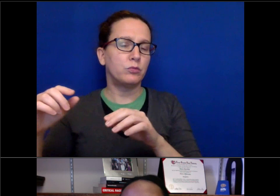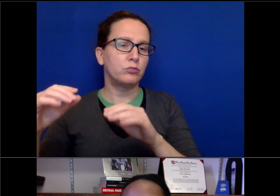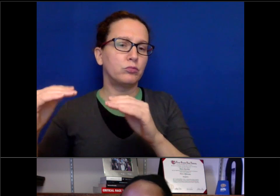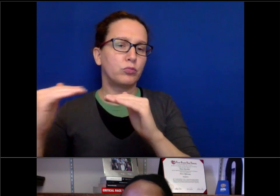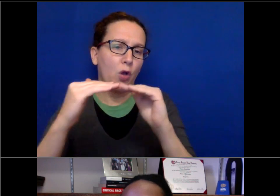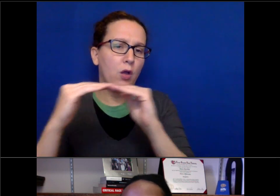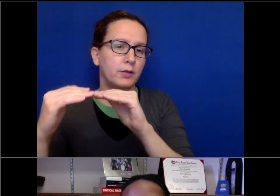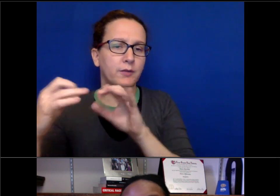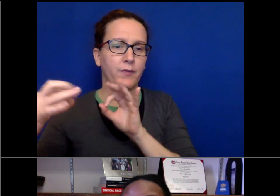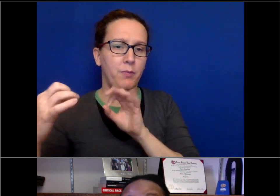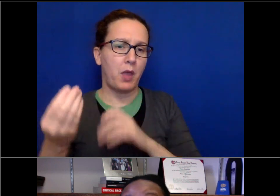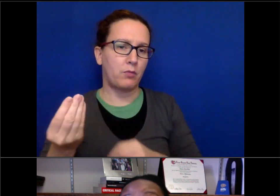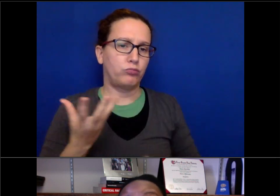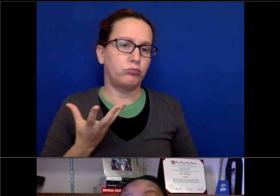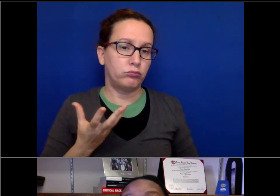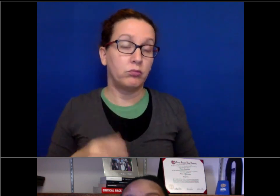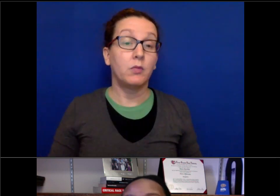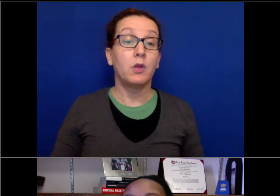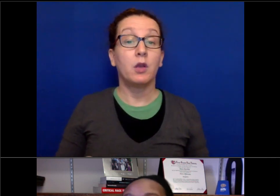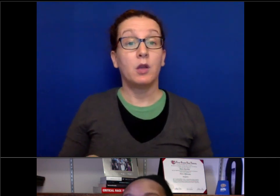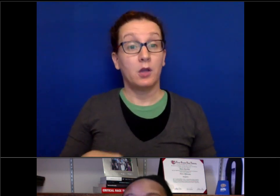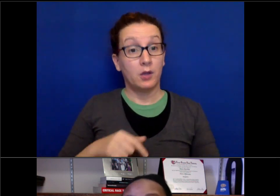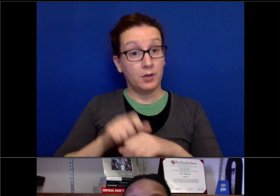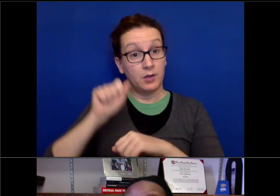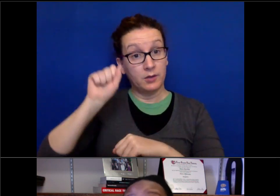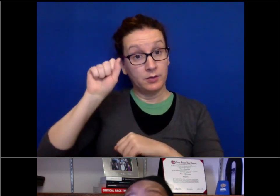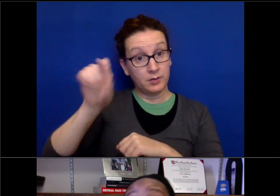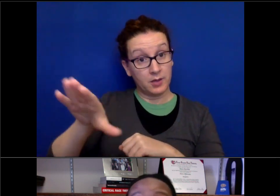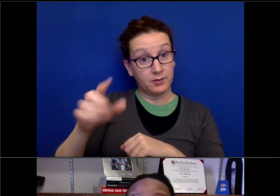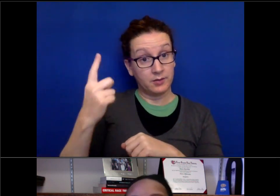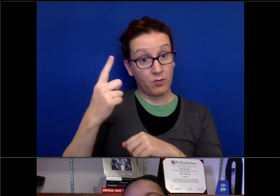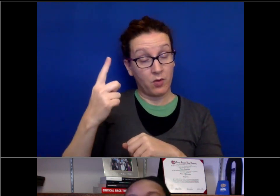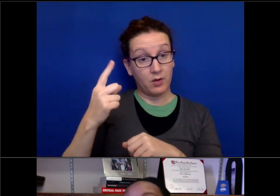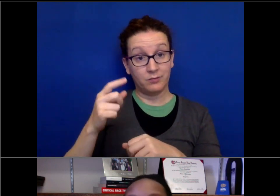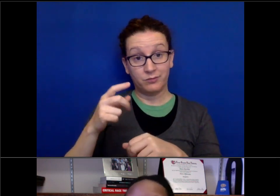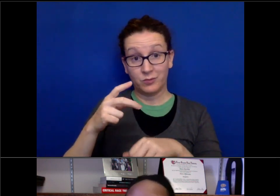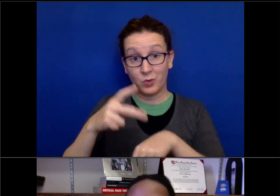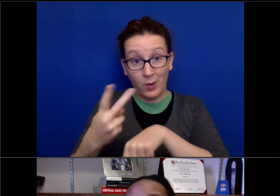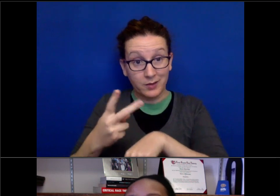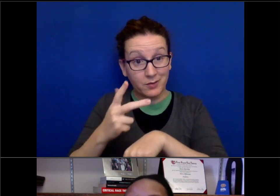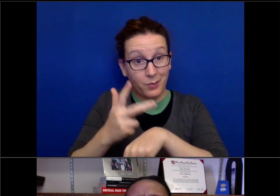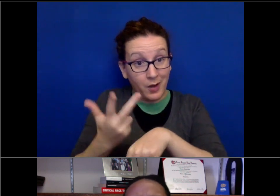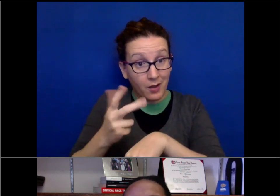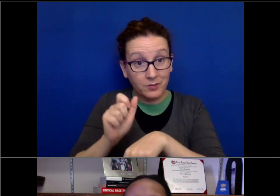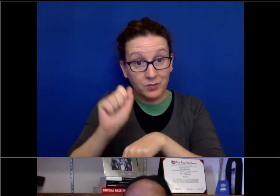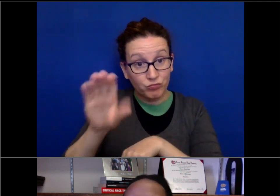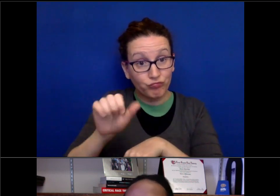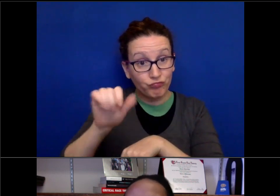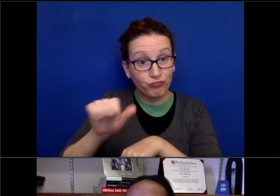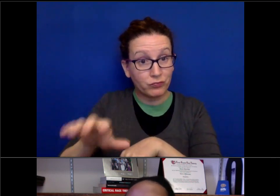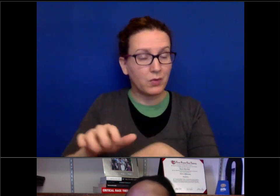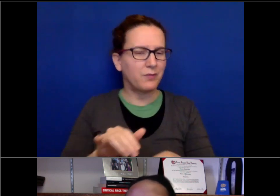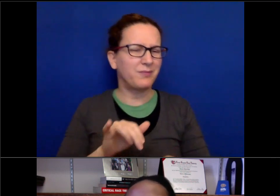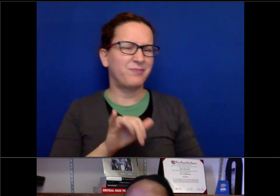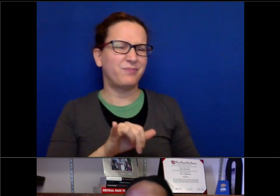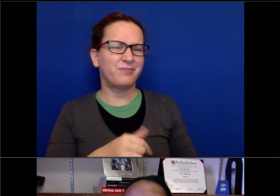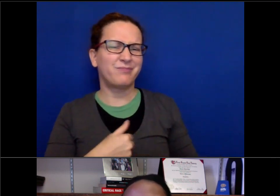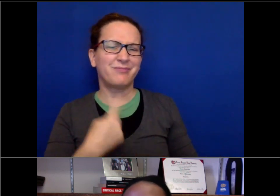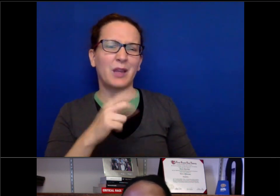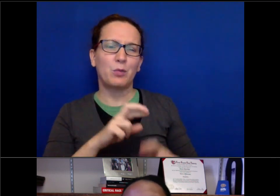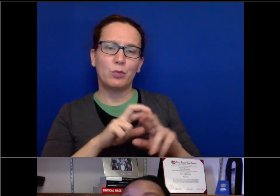So if I've sent someone something maybe twice or 3 times and they're like, I think that this is